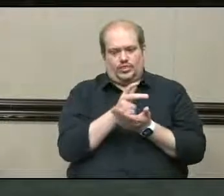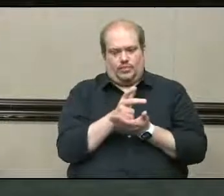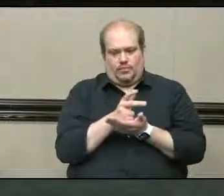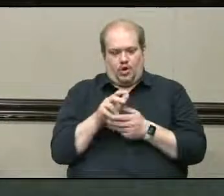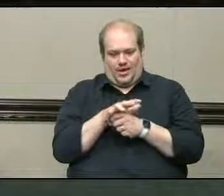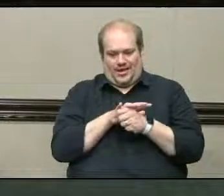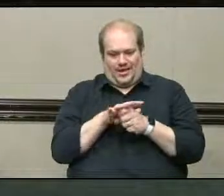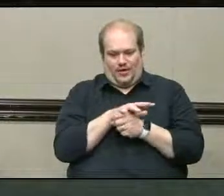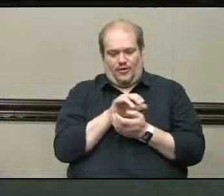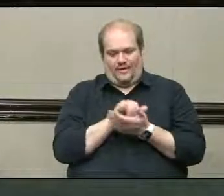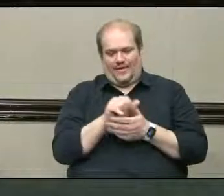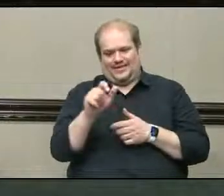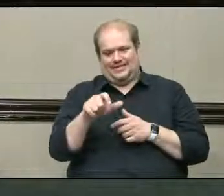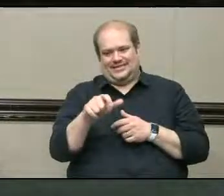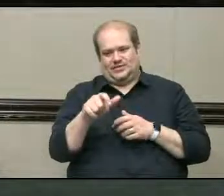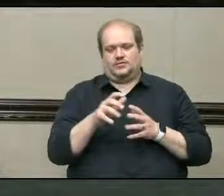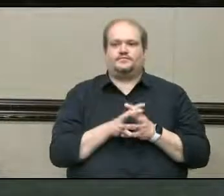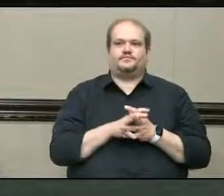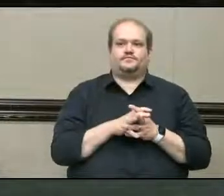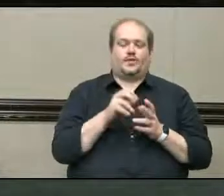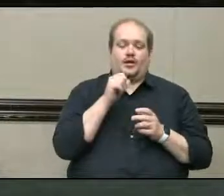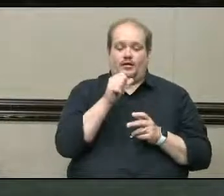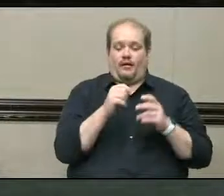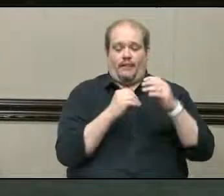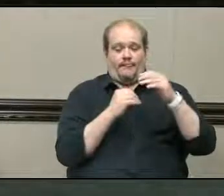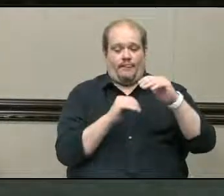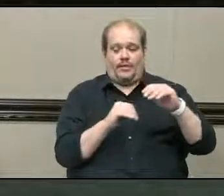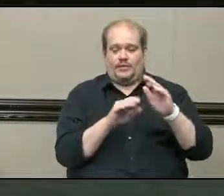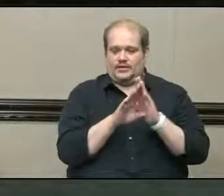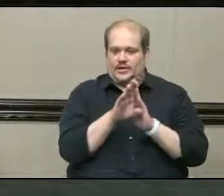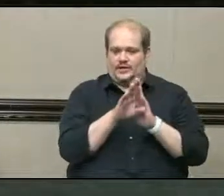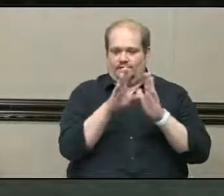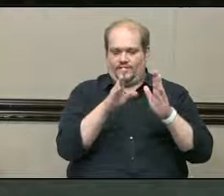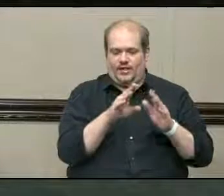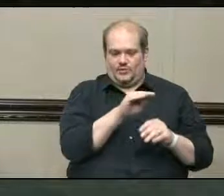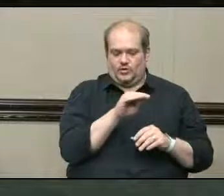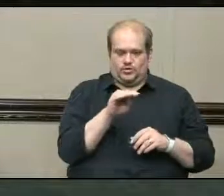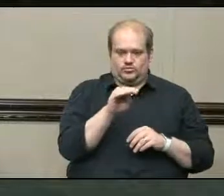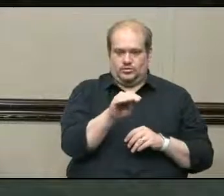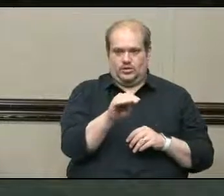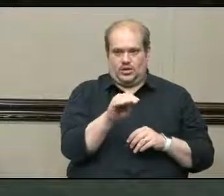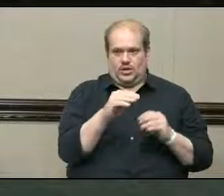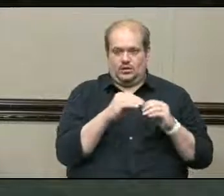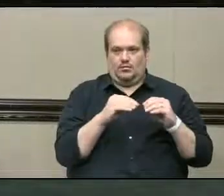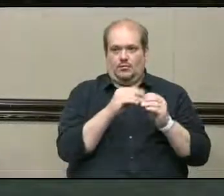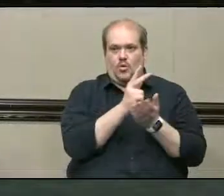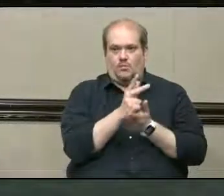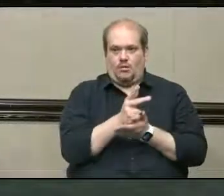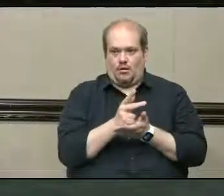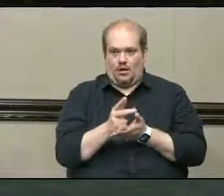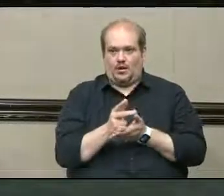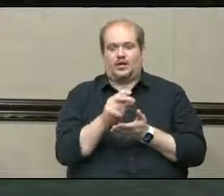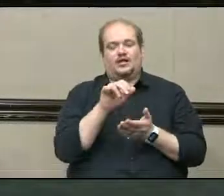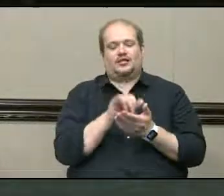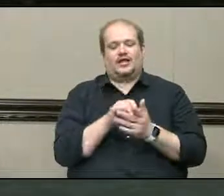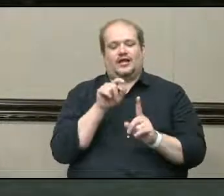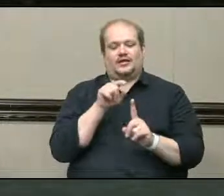parking area that is needed. It's not limiting a developer to put in more parking. It is